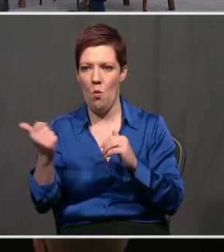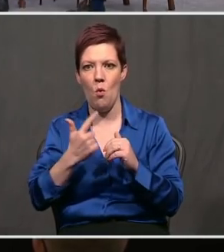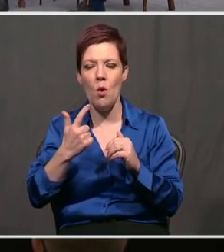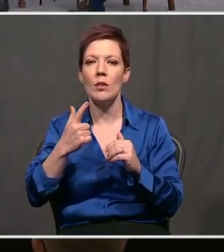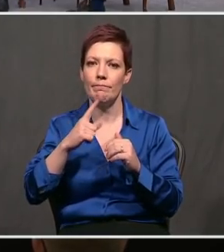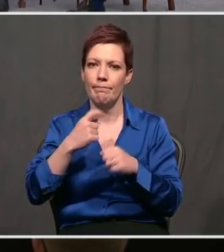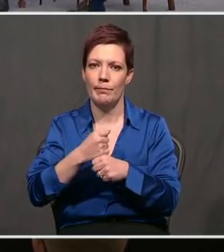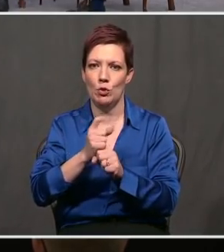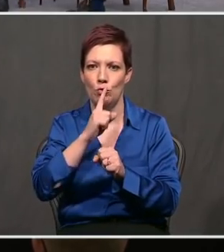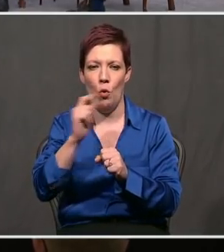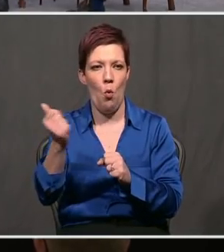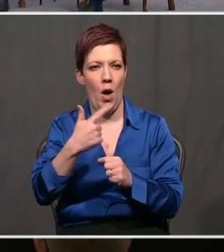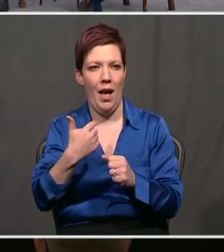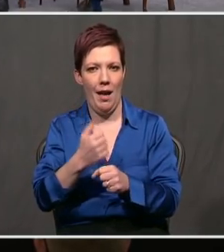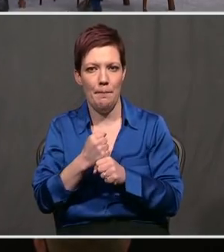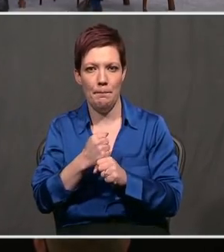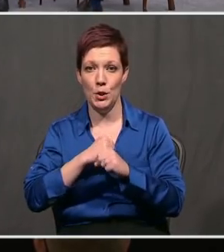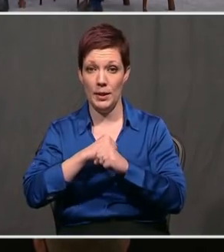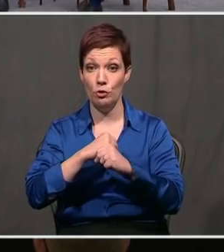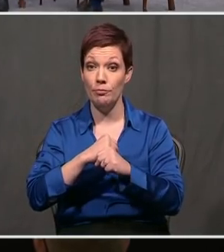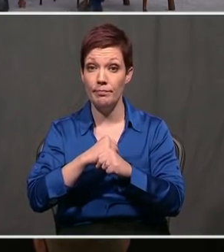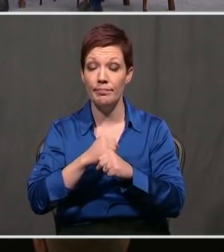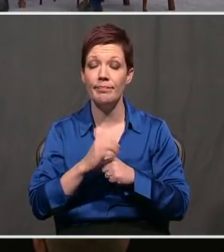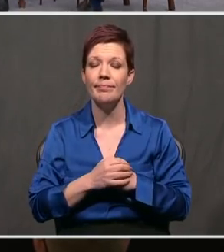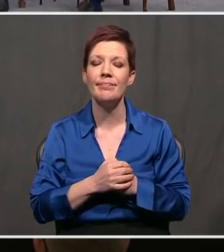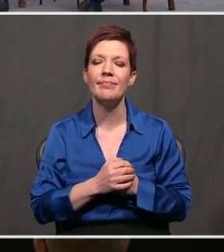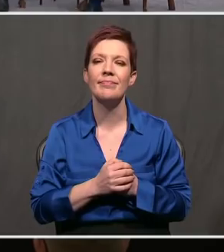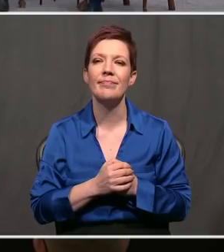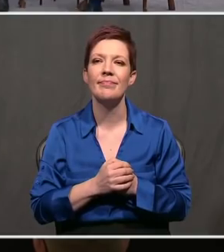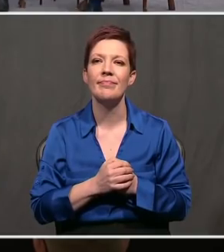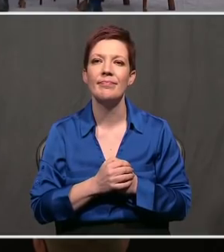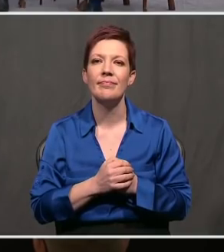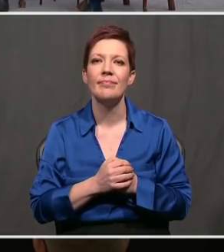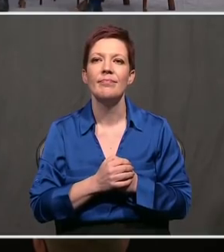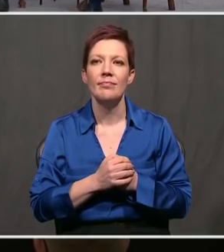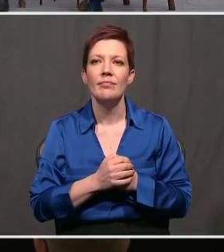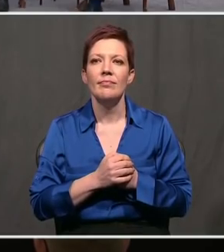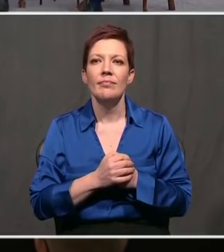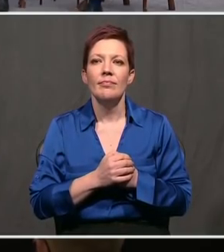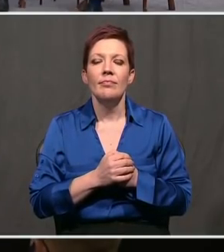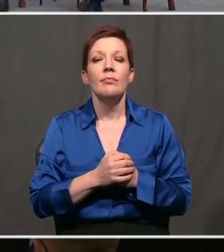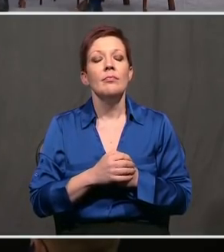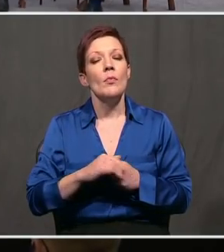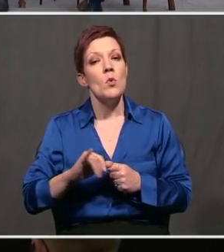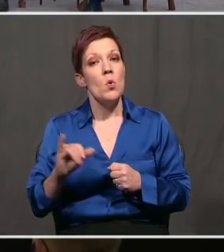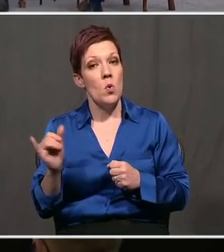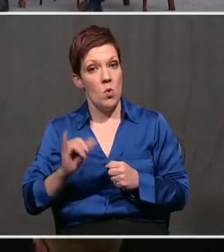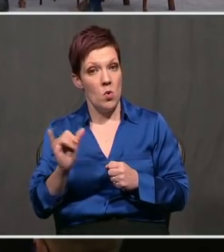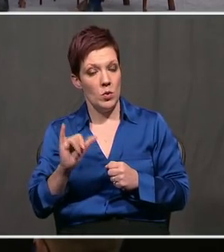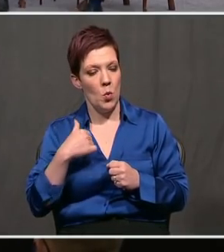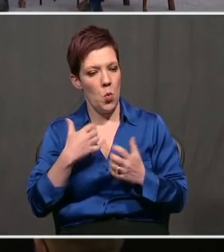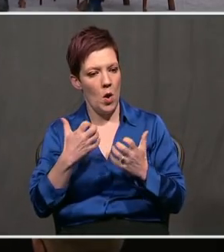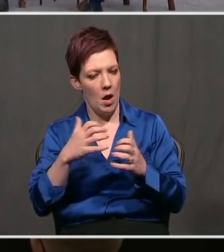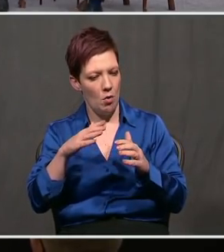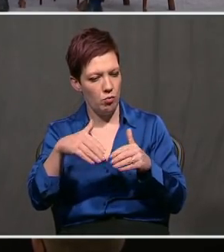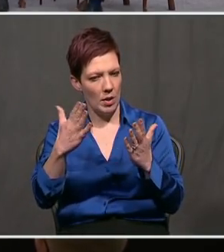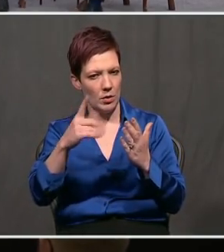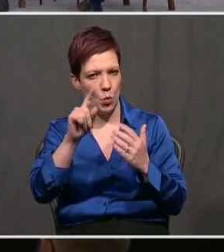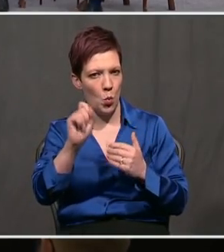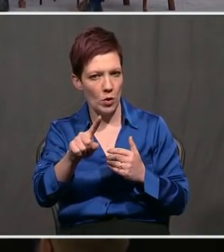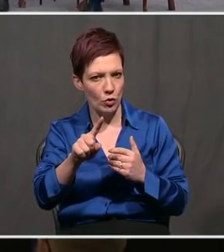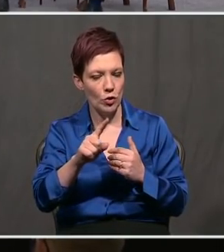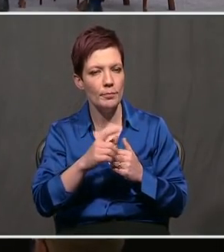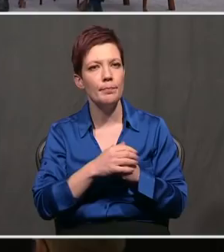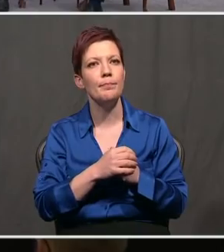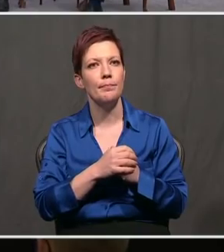protection also. Yes, sir, exactly. Yeah. Along those lines, I wanted to raise the question of, we have, of